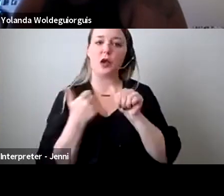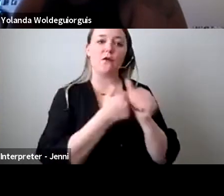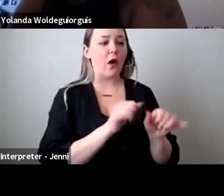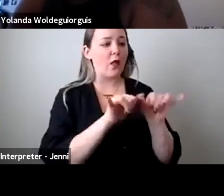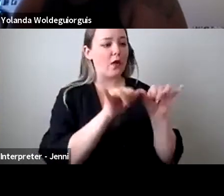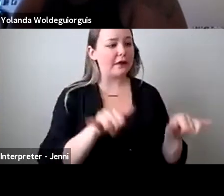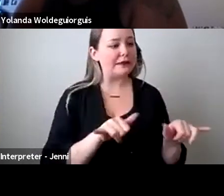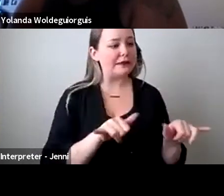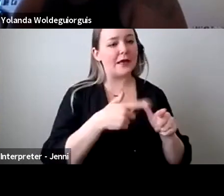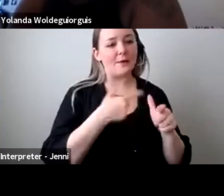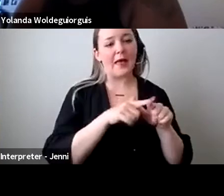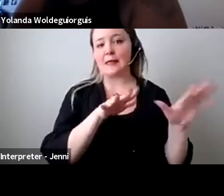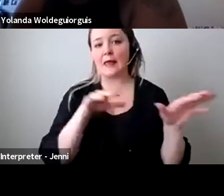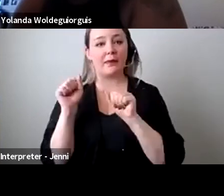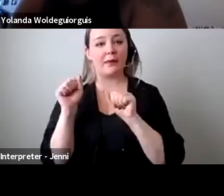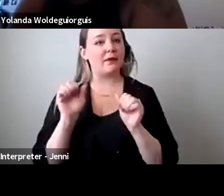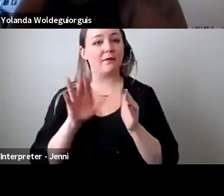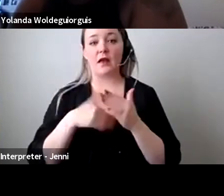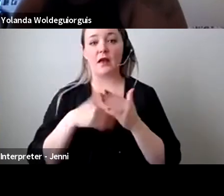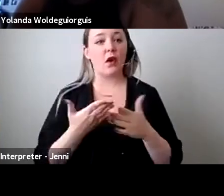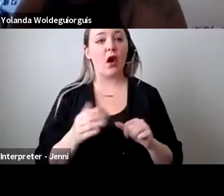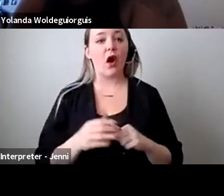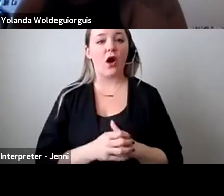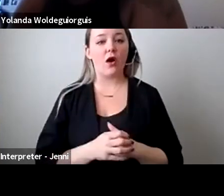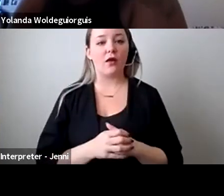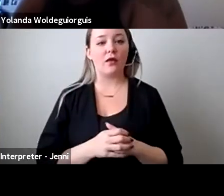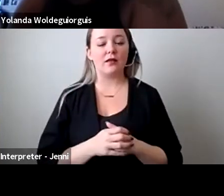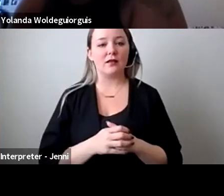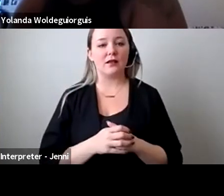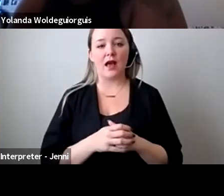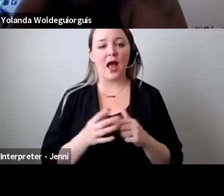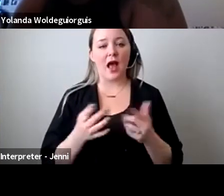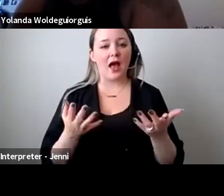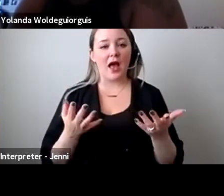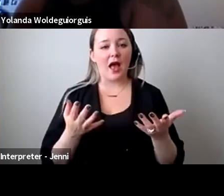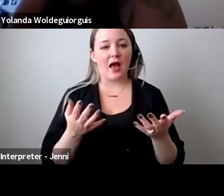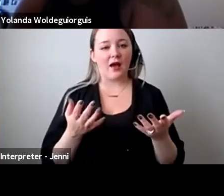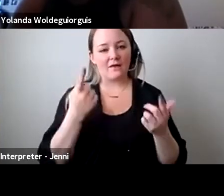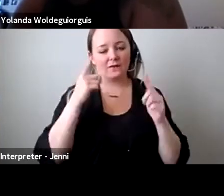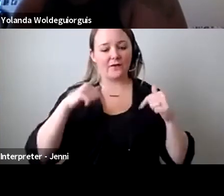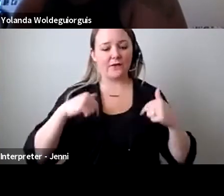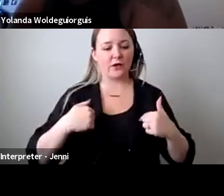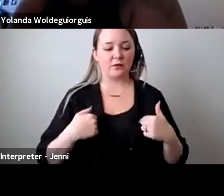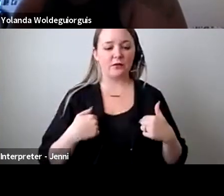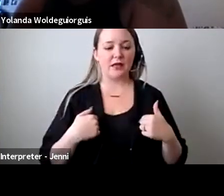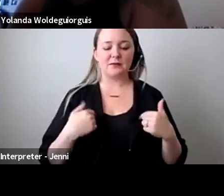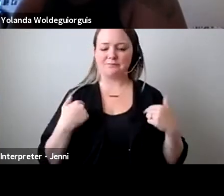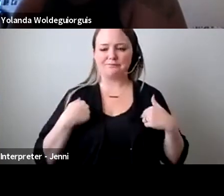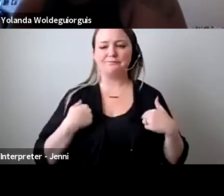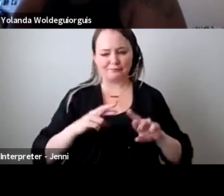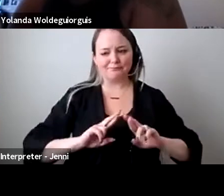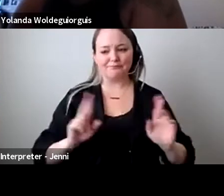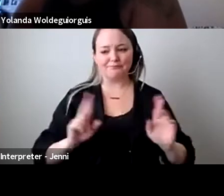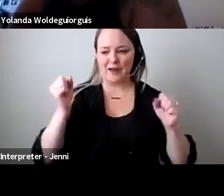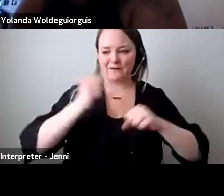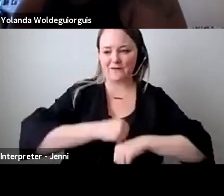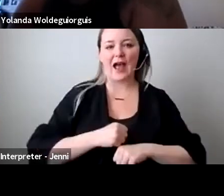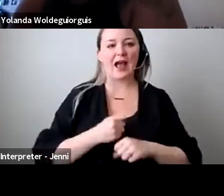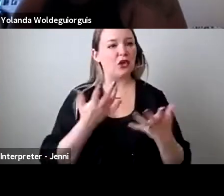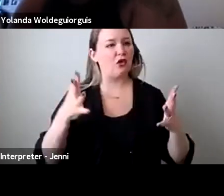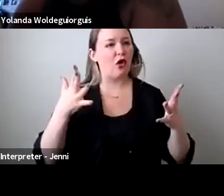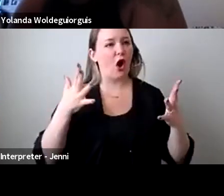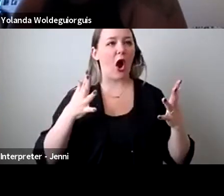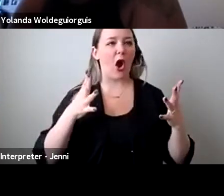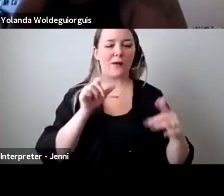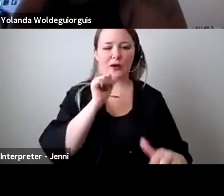get out of it. You know, you're holding the blade. So for me, no, let me fight, because you already did the worst to me.